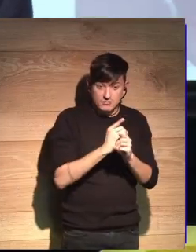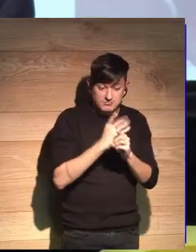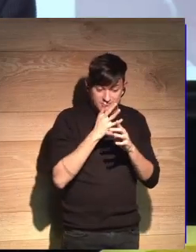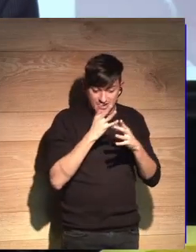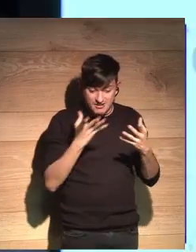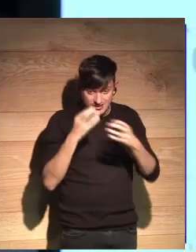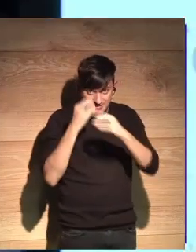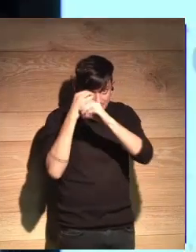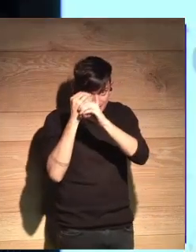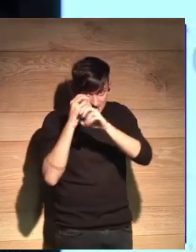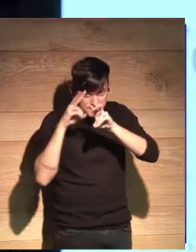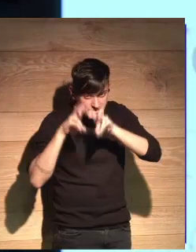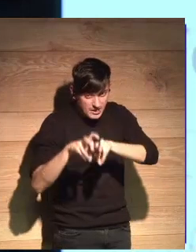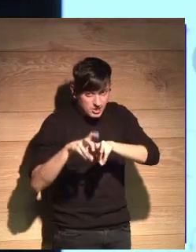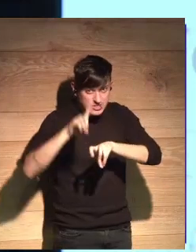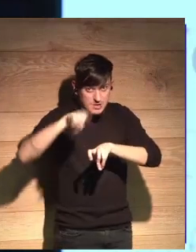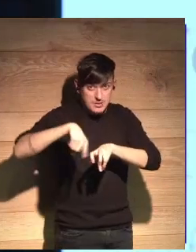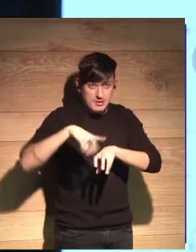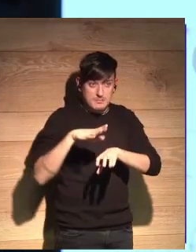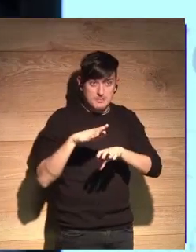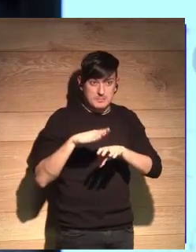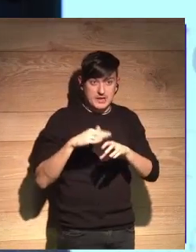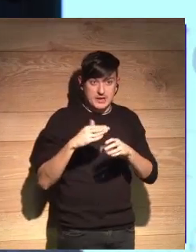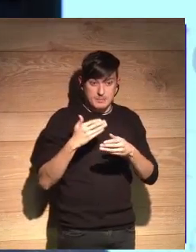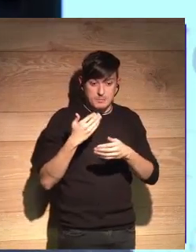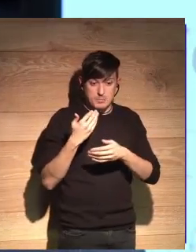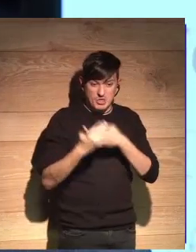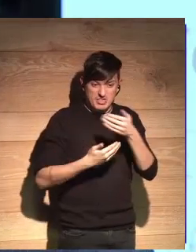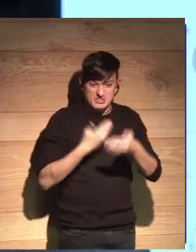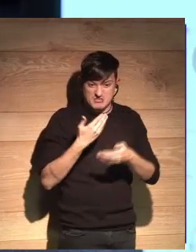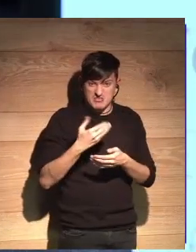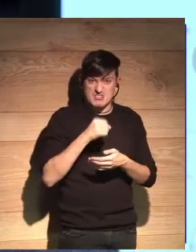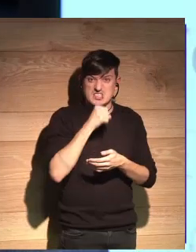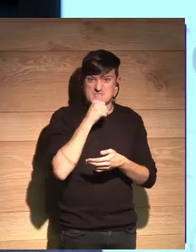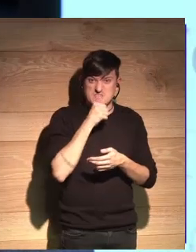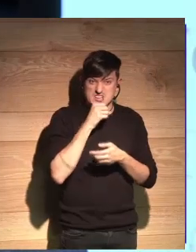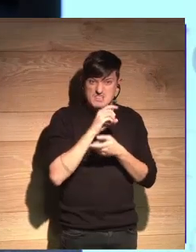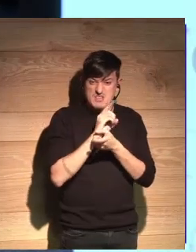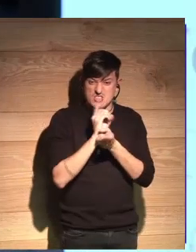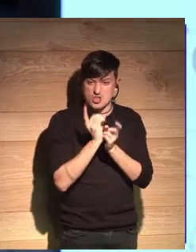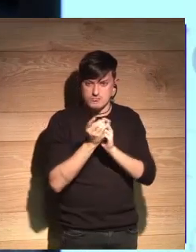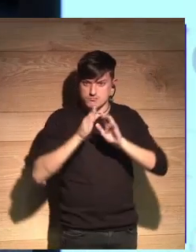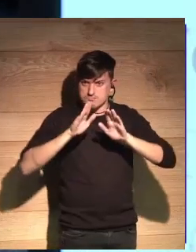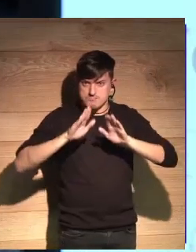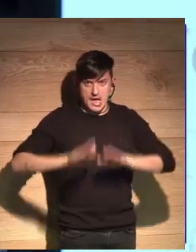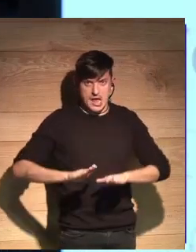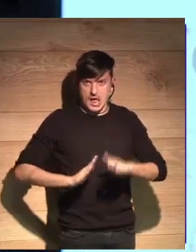process. Of course, being able to envision things that have not happened yet also makes many people come up with